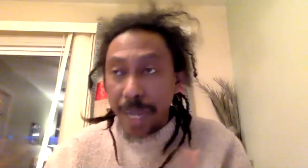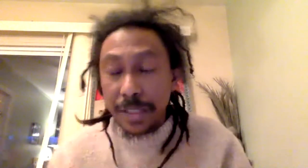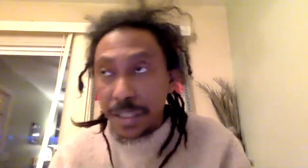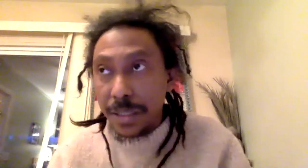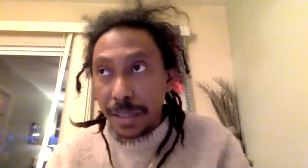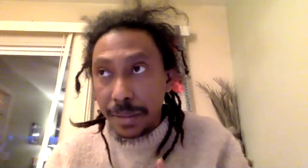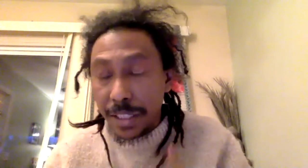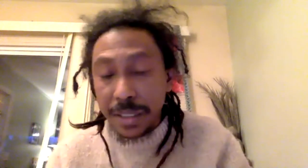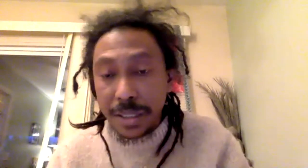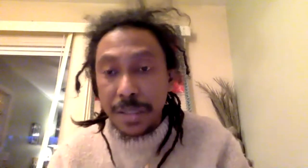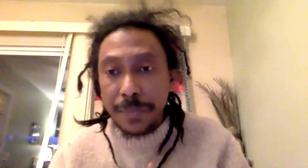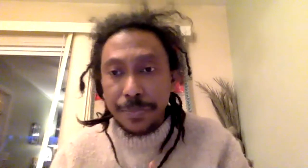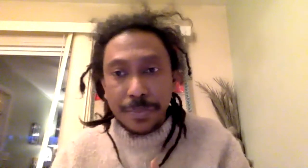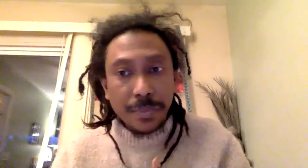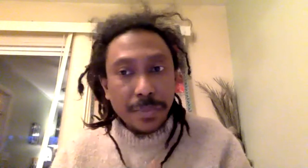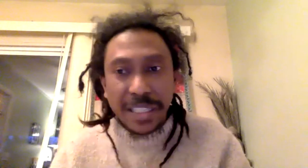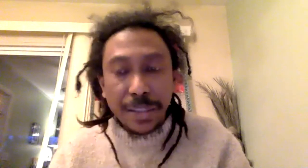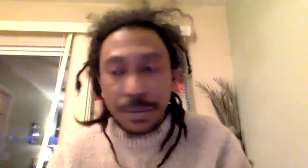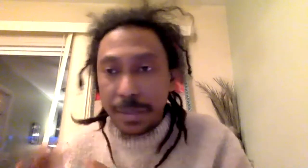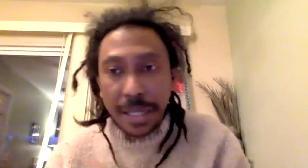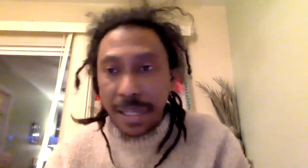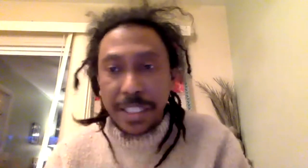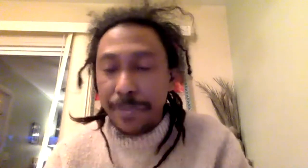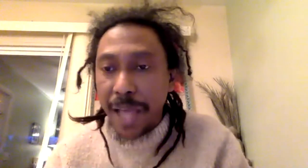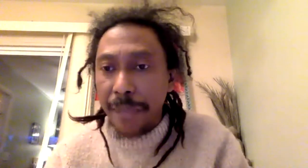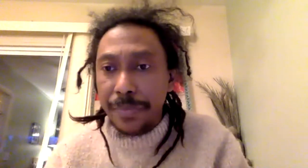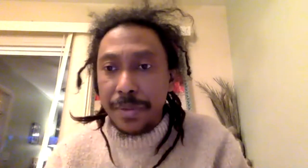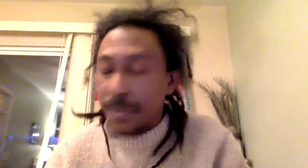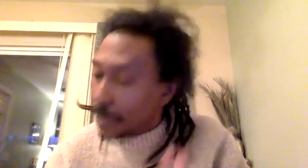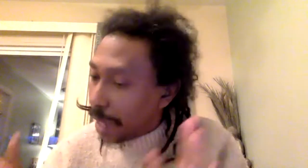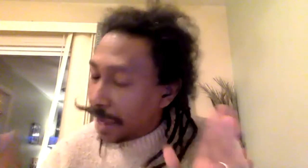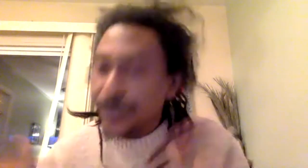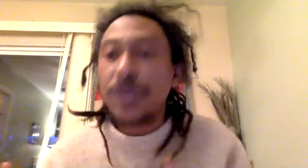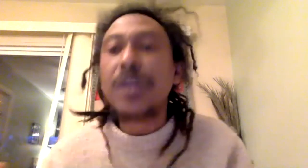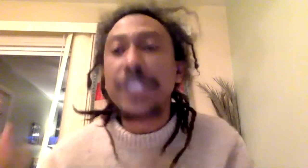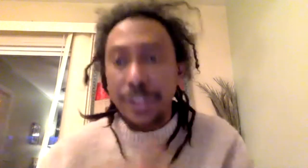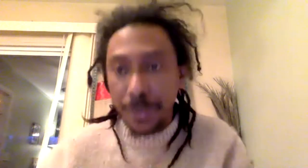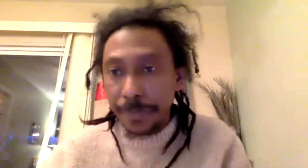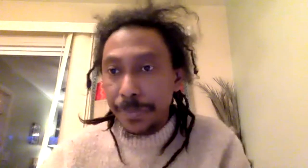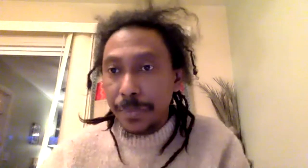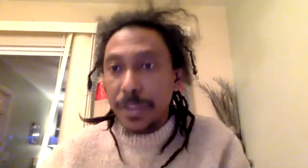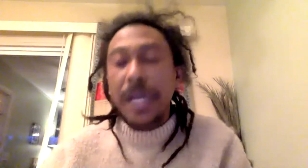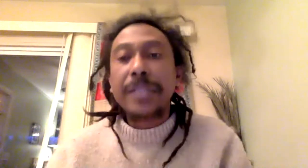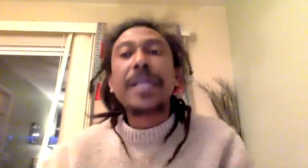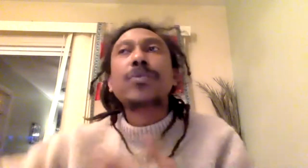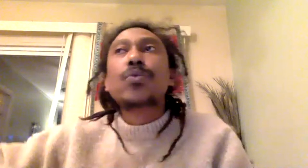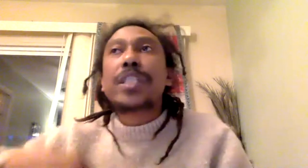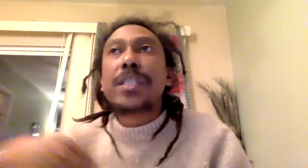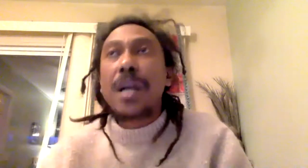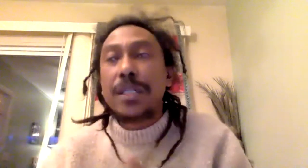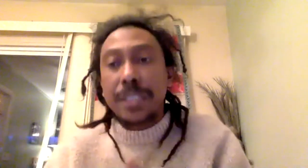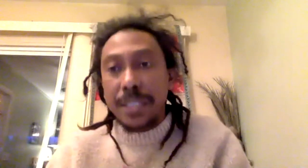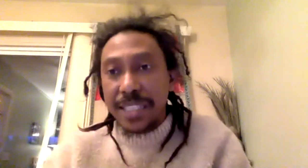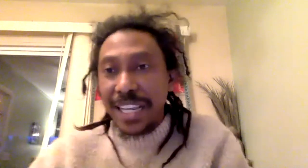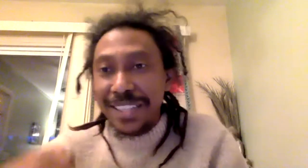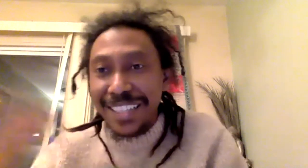my ancestor, they don't accept that. I have to continue. And then we